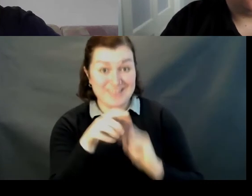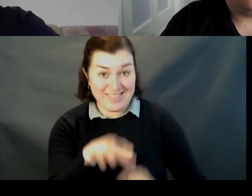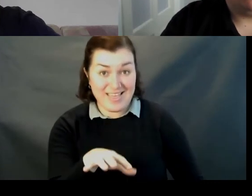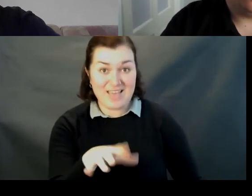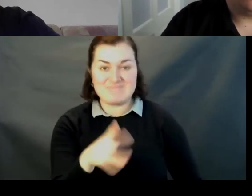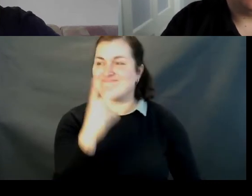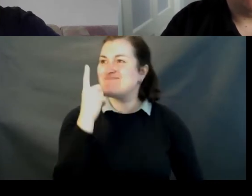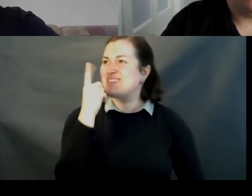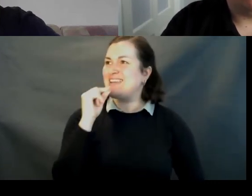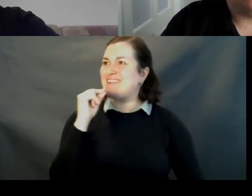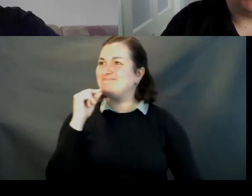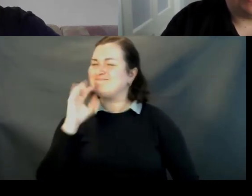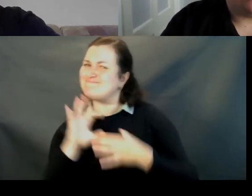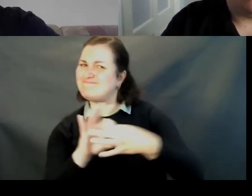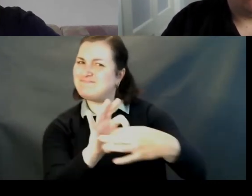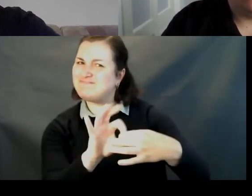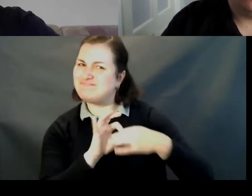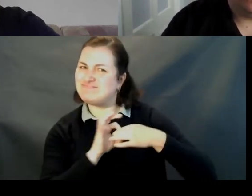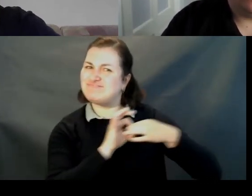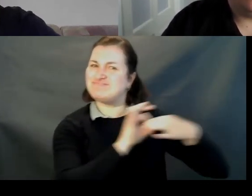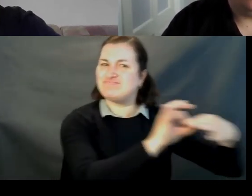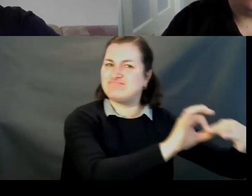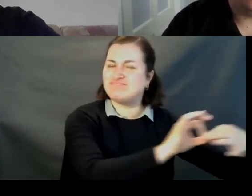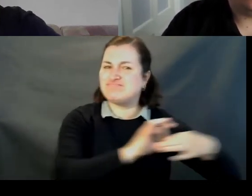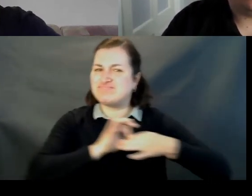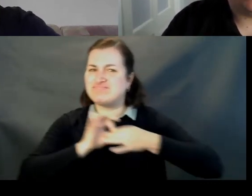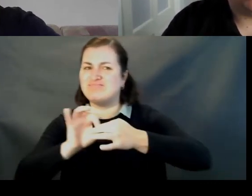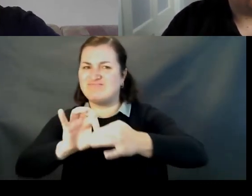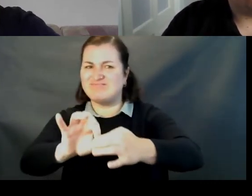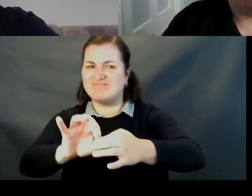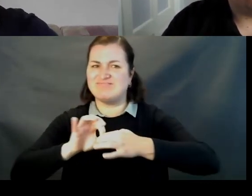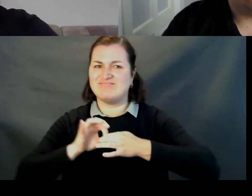them sort of networks to try and share your